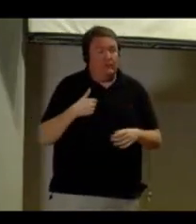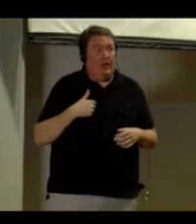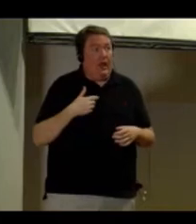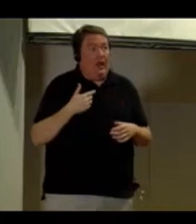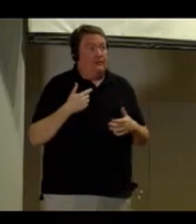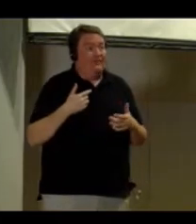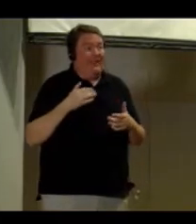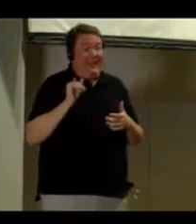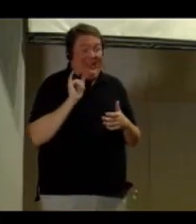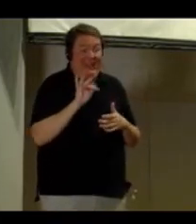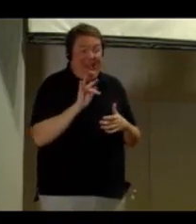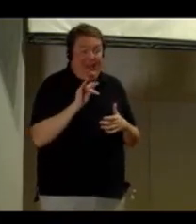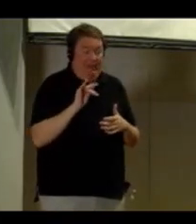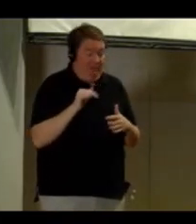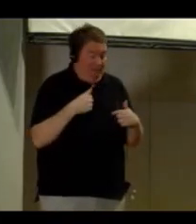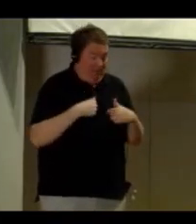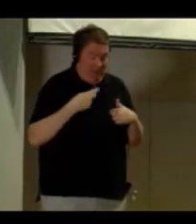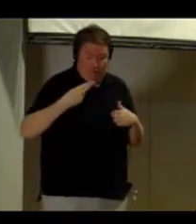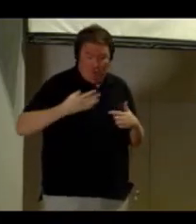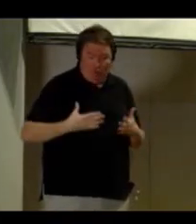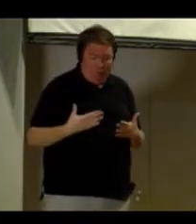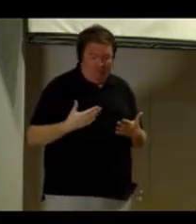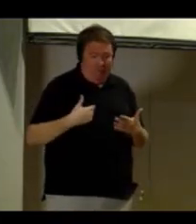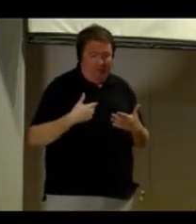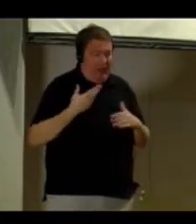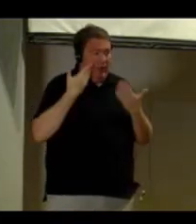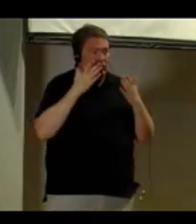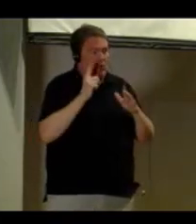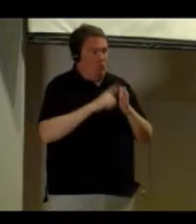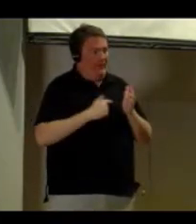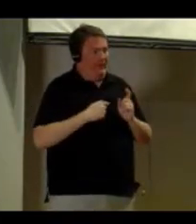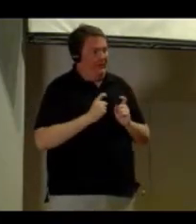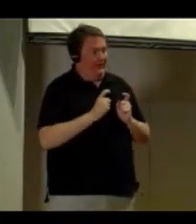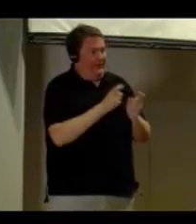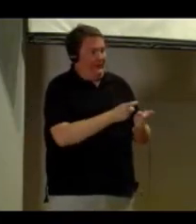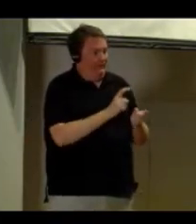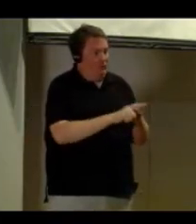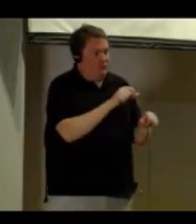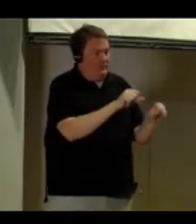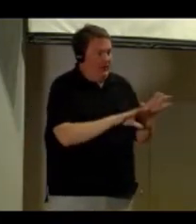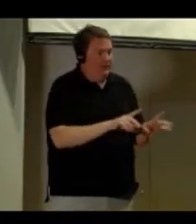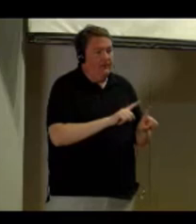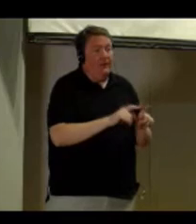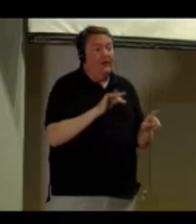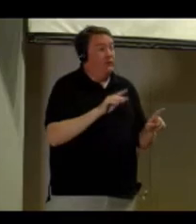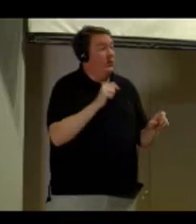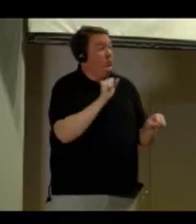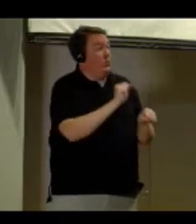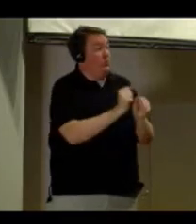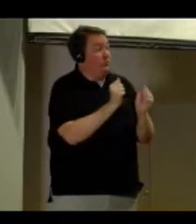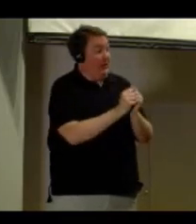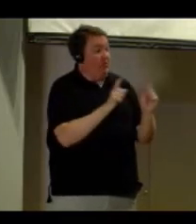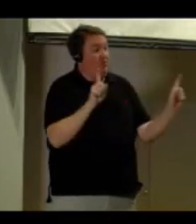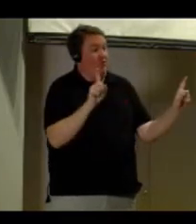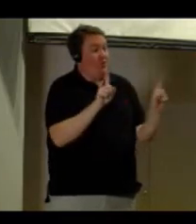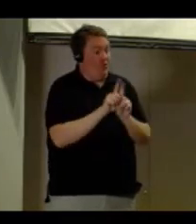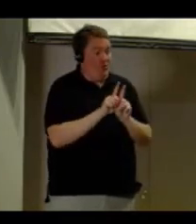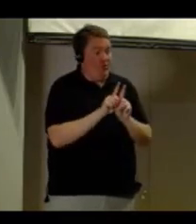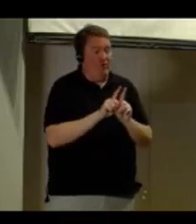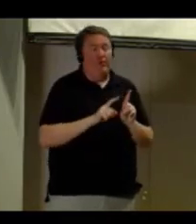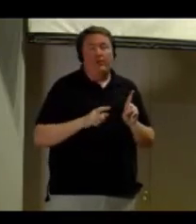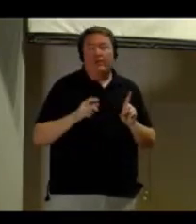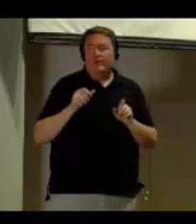scientist, what I can bring as a historian to the challenges that the world faces. But historians know how to think about